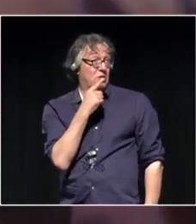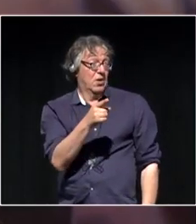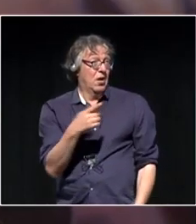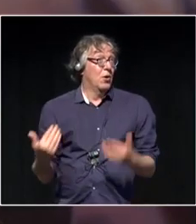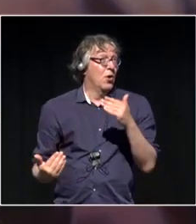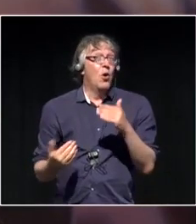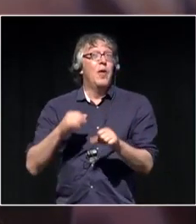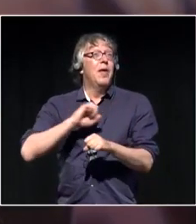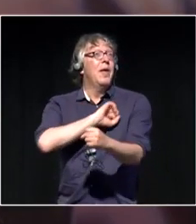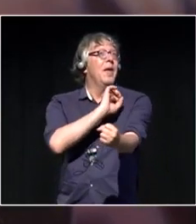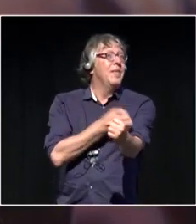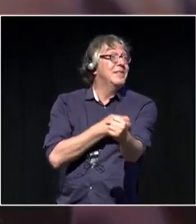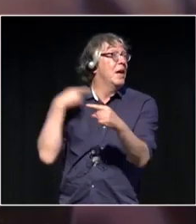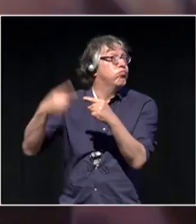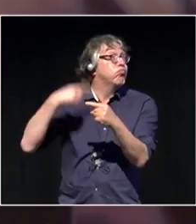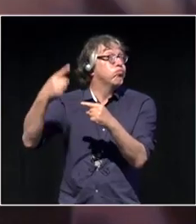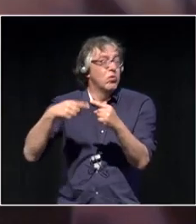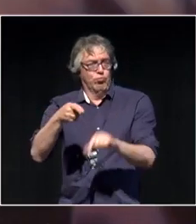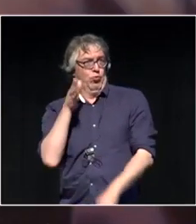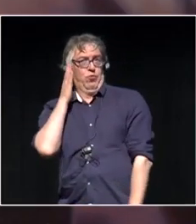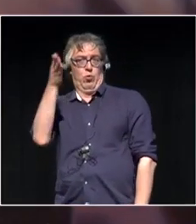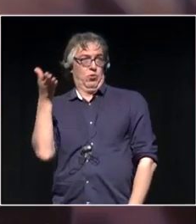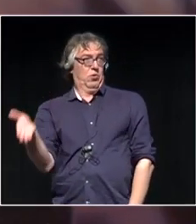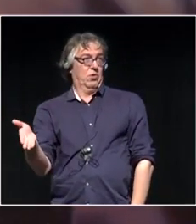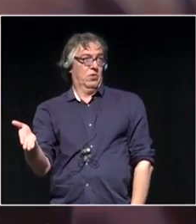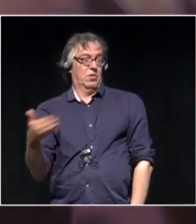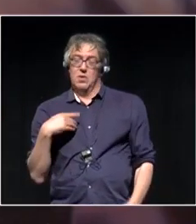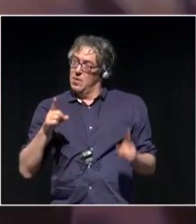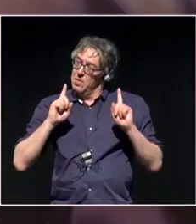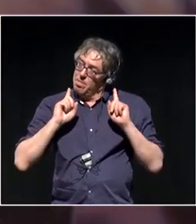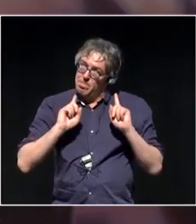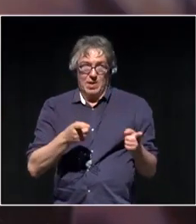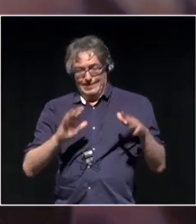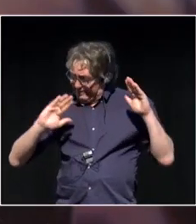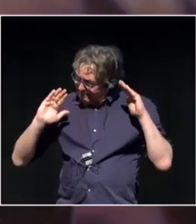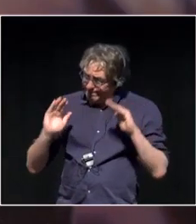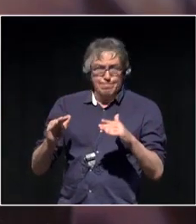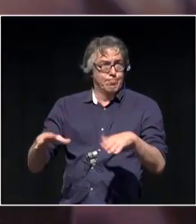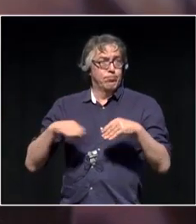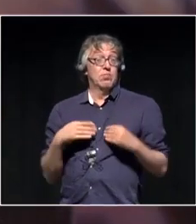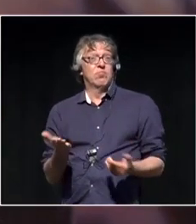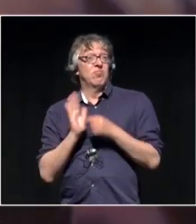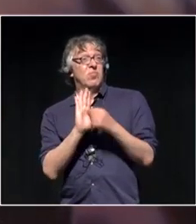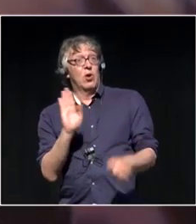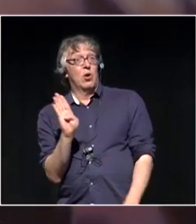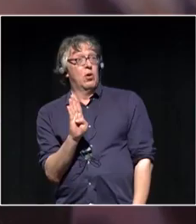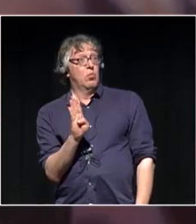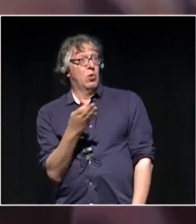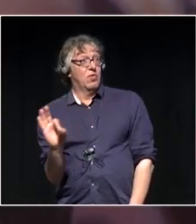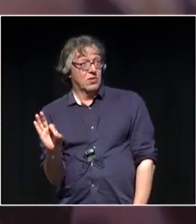future. This is something we have to take on board. In Burkina Bay, for